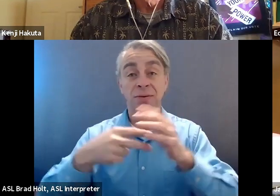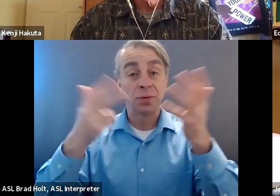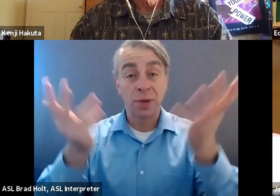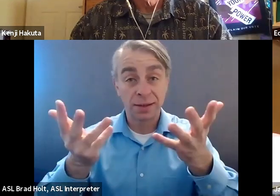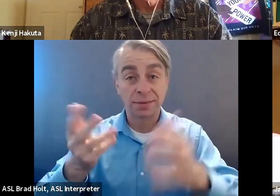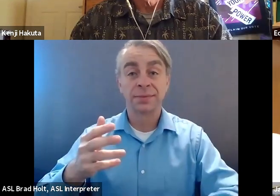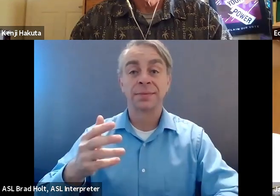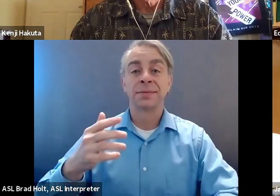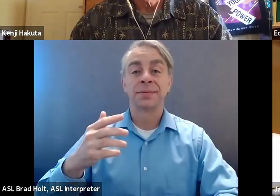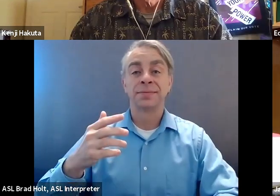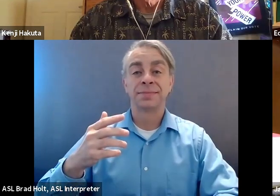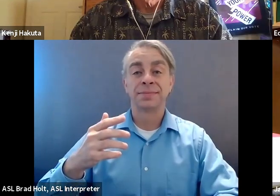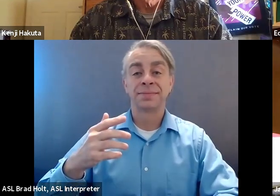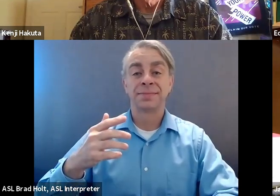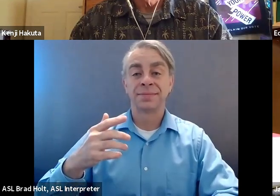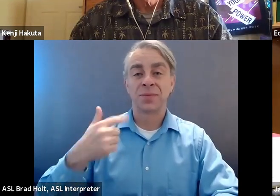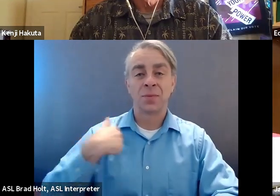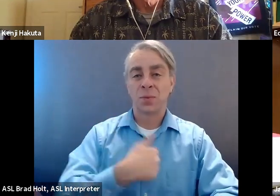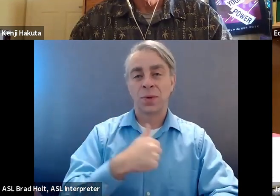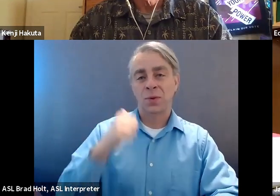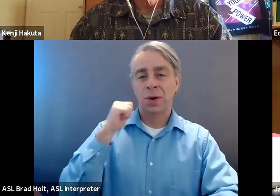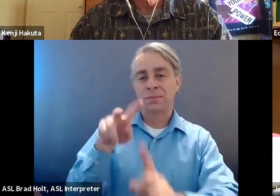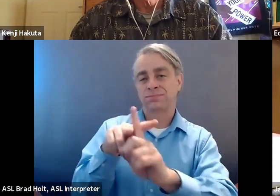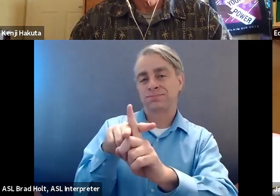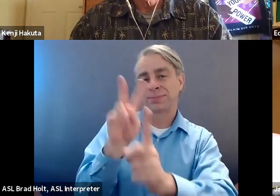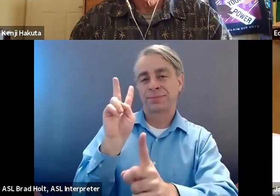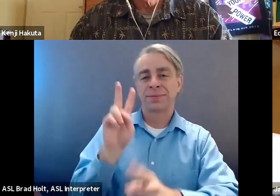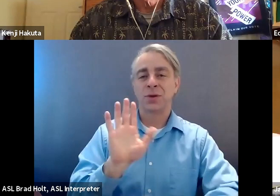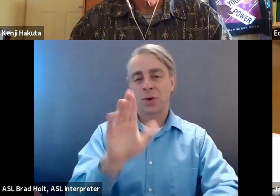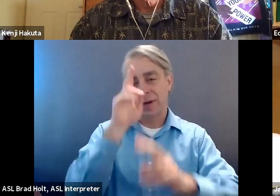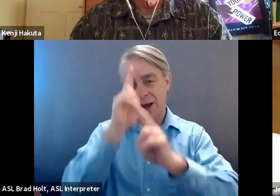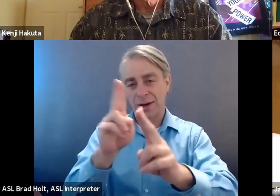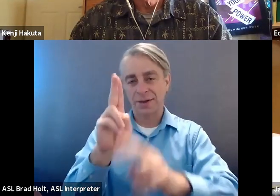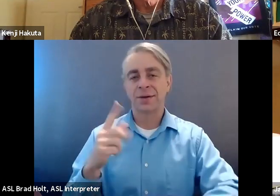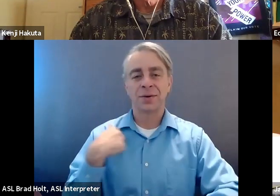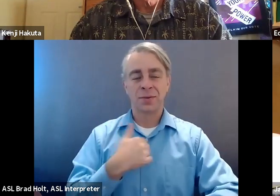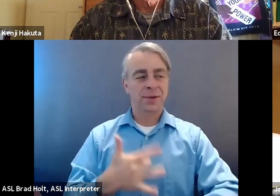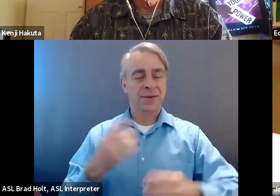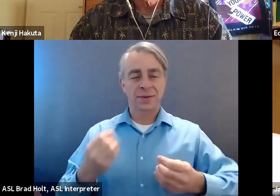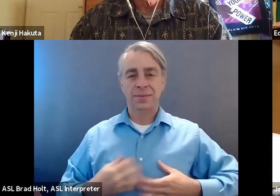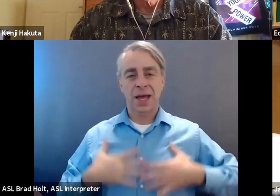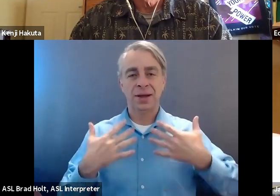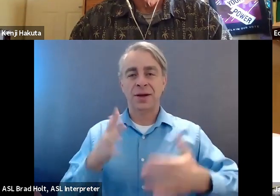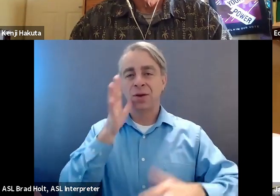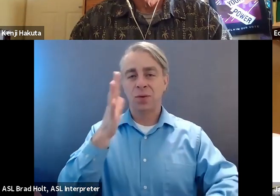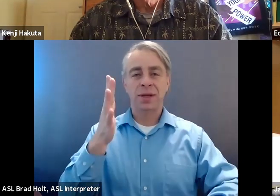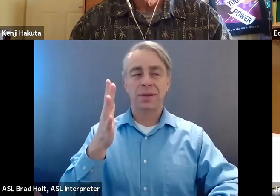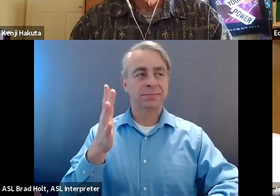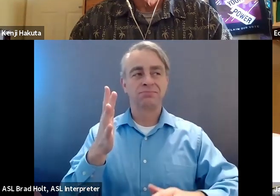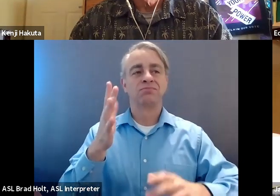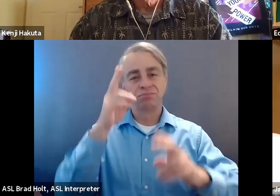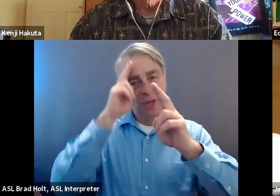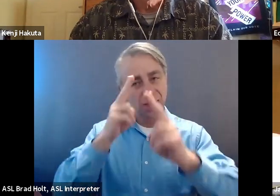taking back this honor. And it will be an honor for all of us to serve with you in your term